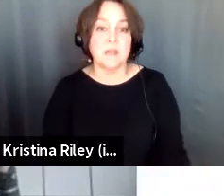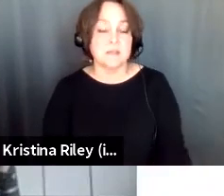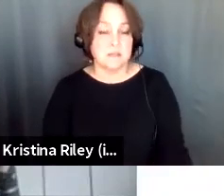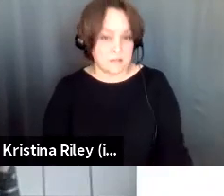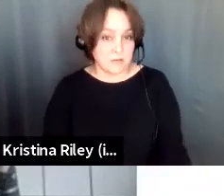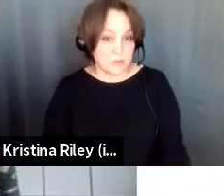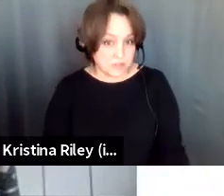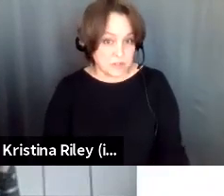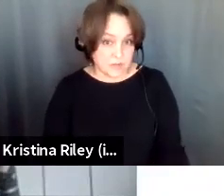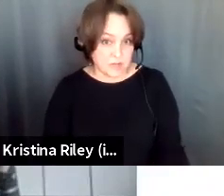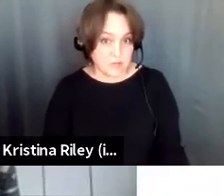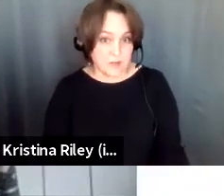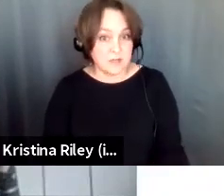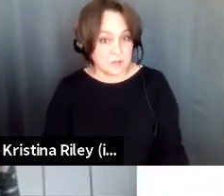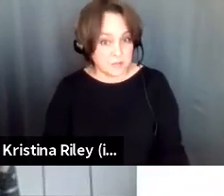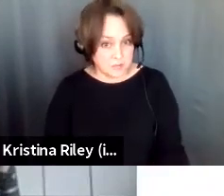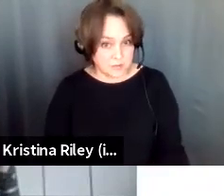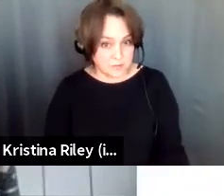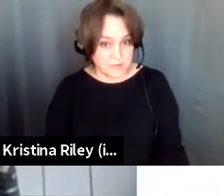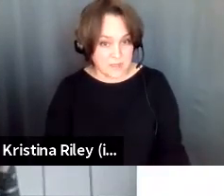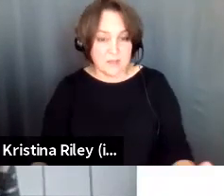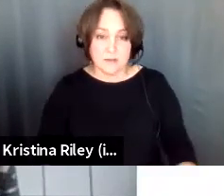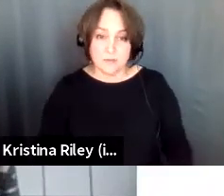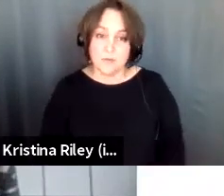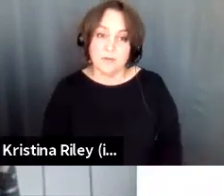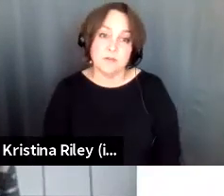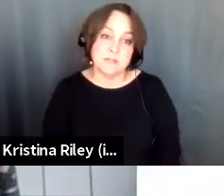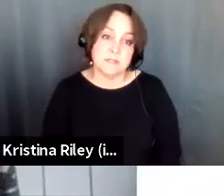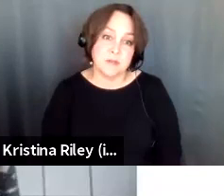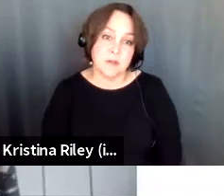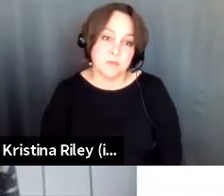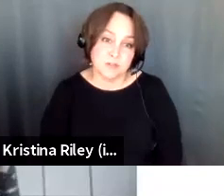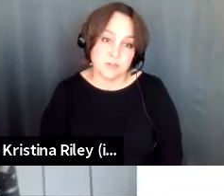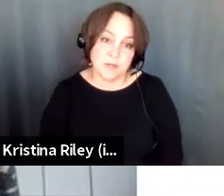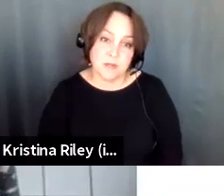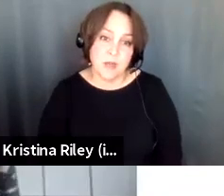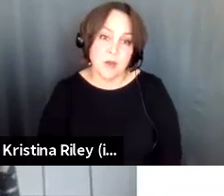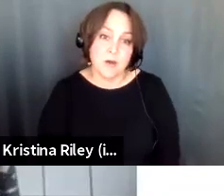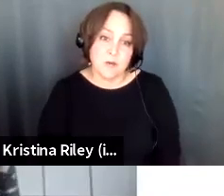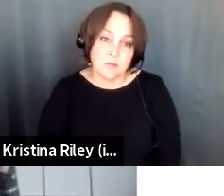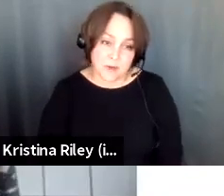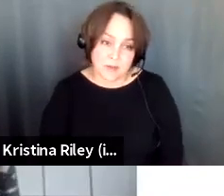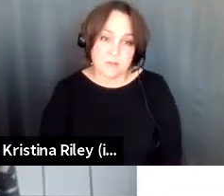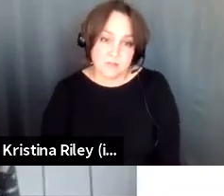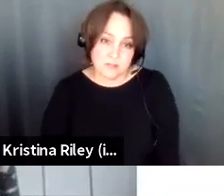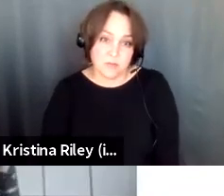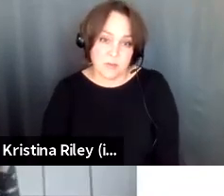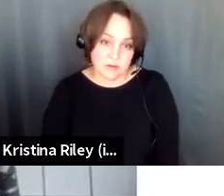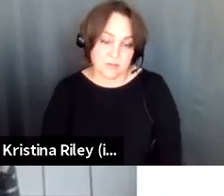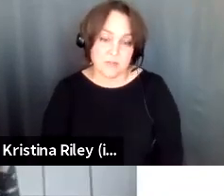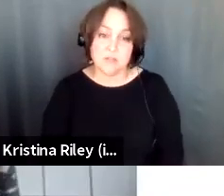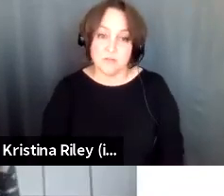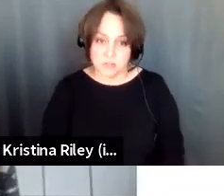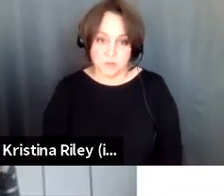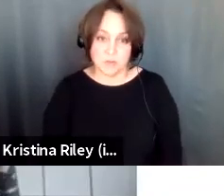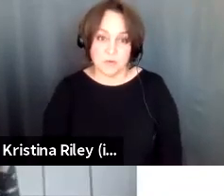mostly originally created by hearing people. Deaf people have increasingly become frustrated by those physical